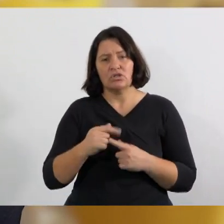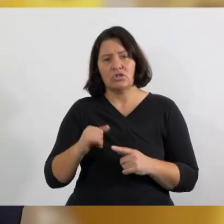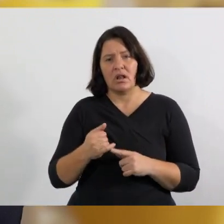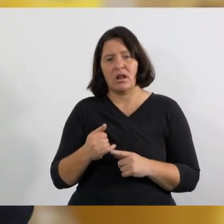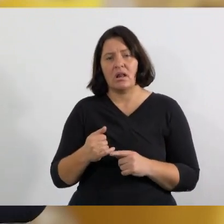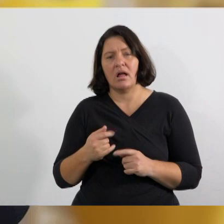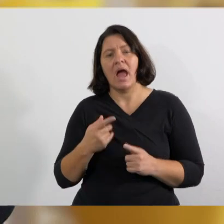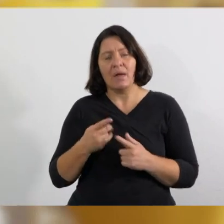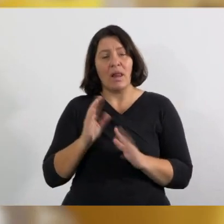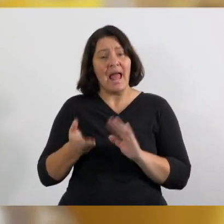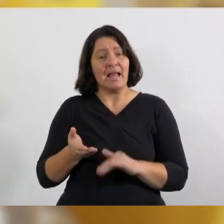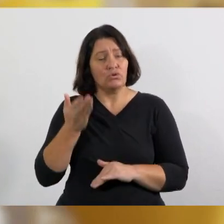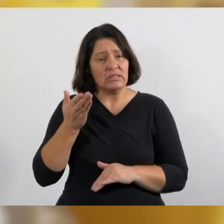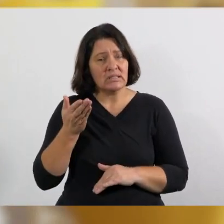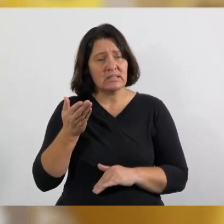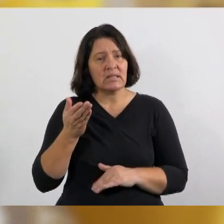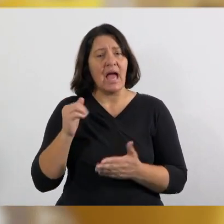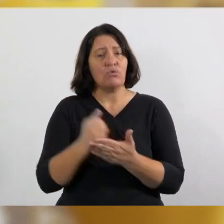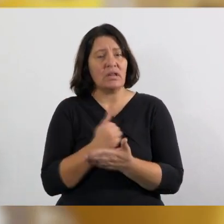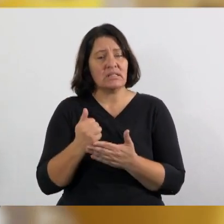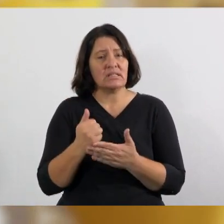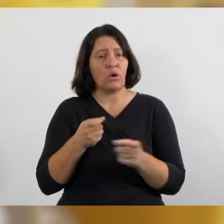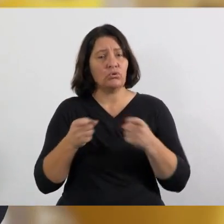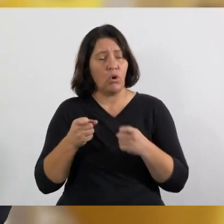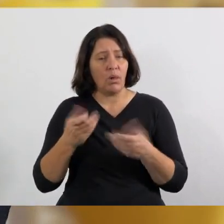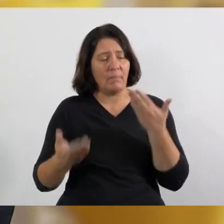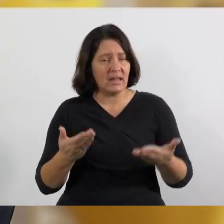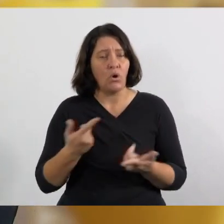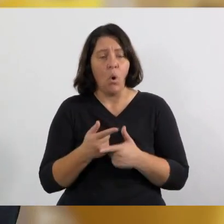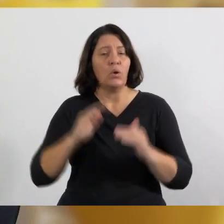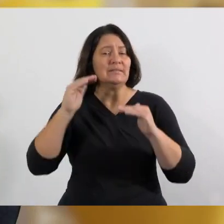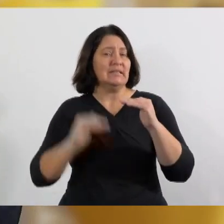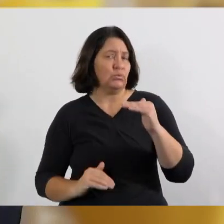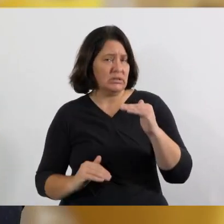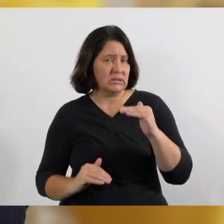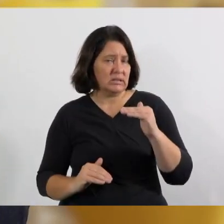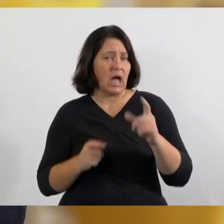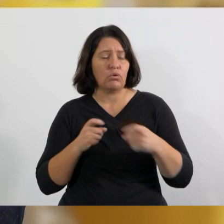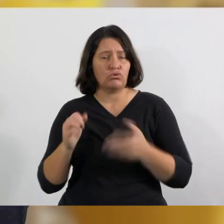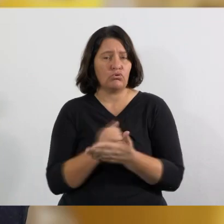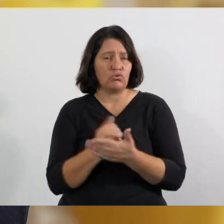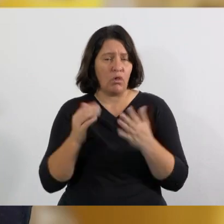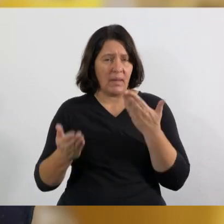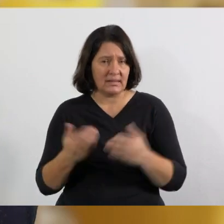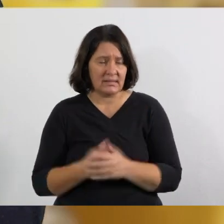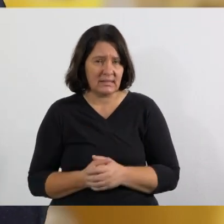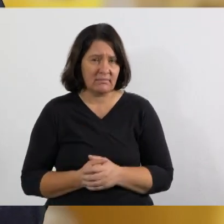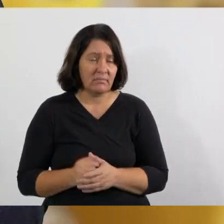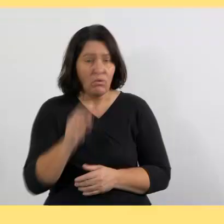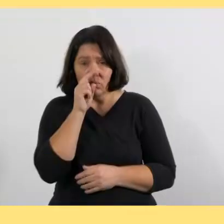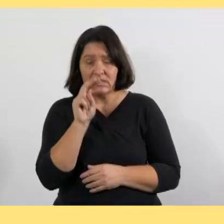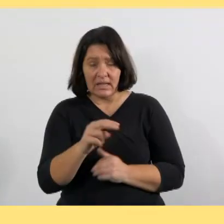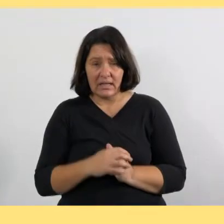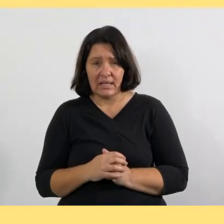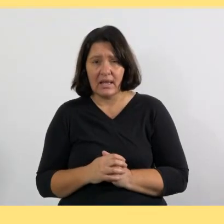control? Is it going to increase our creditors control balance or decrease the creditors control balance? You